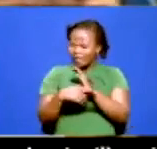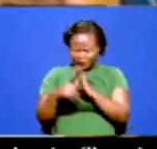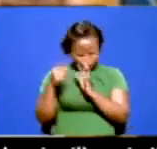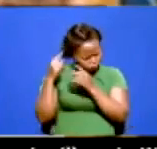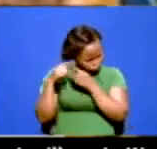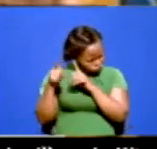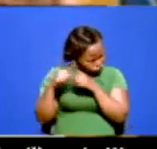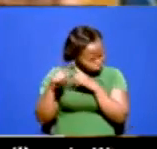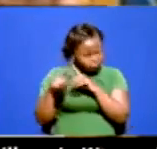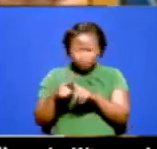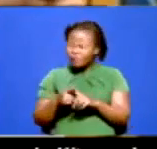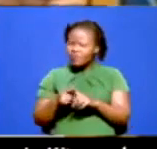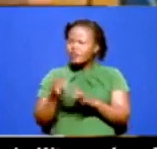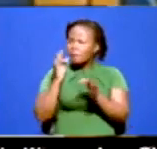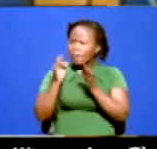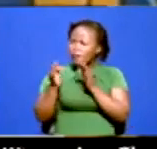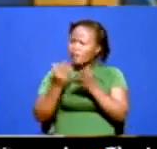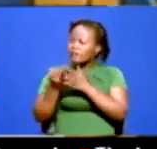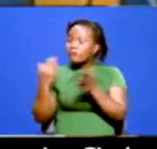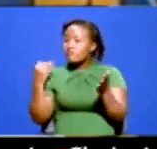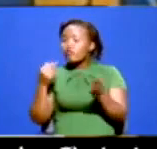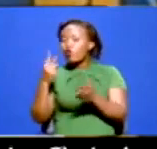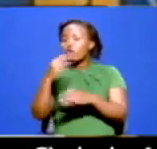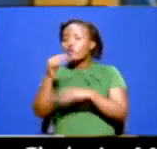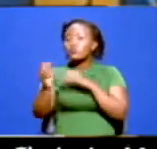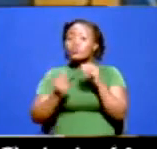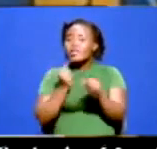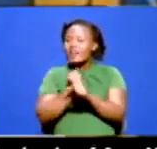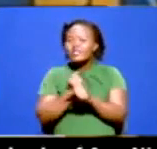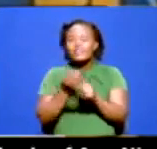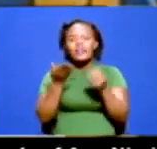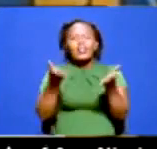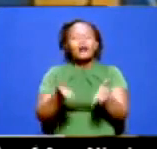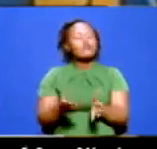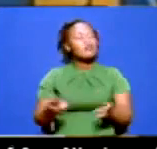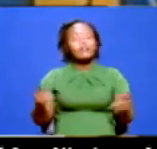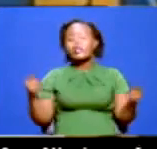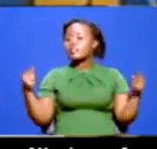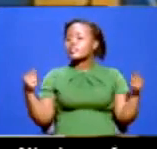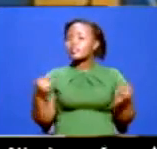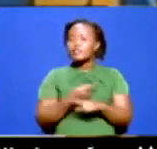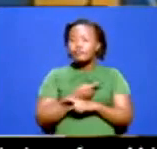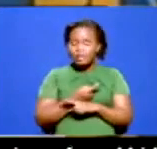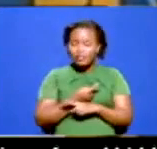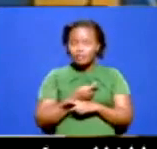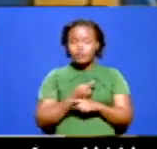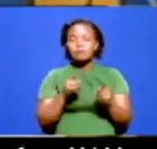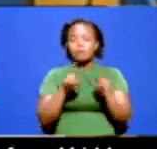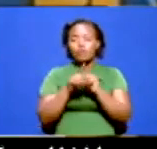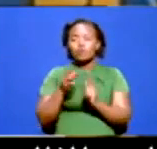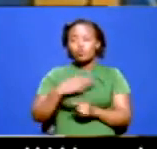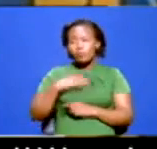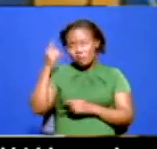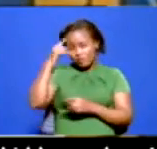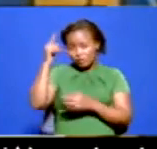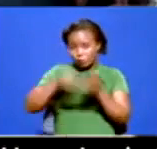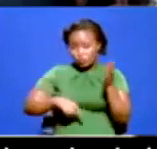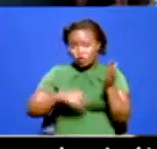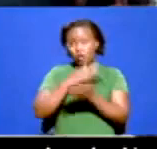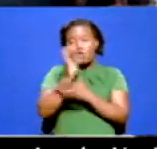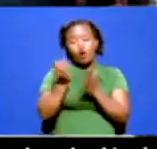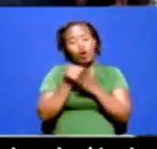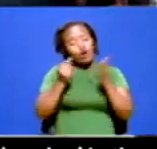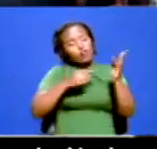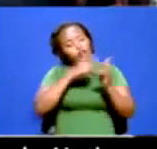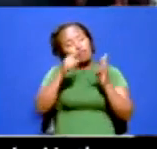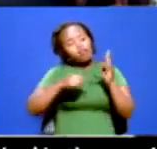there 2 years ago, it's a completely different world, which I think those four areas that I'm talking about are critical. All